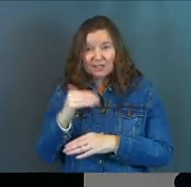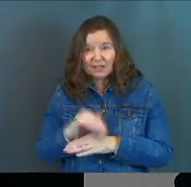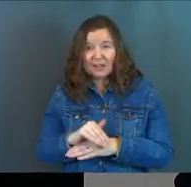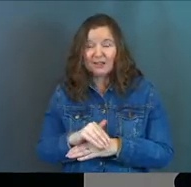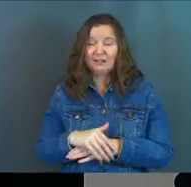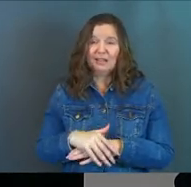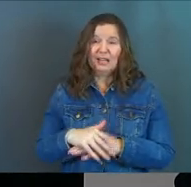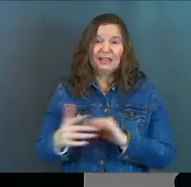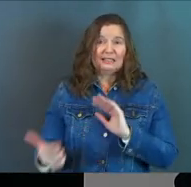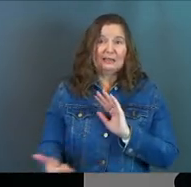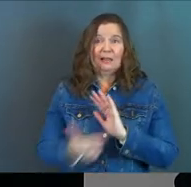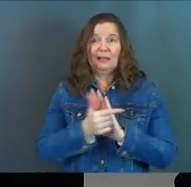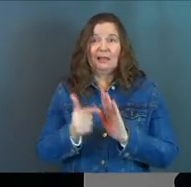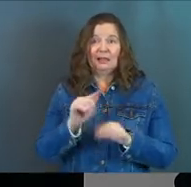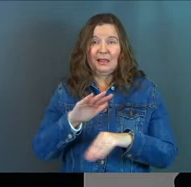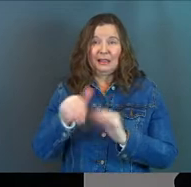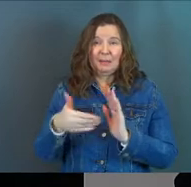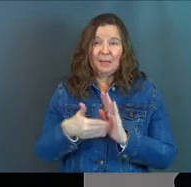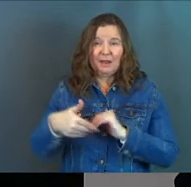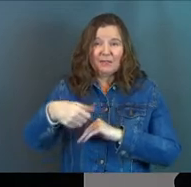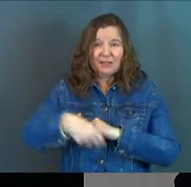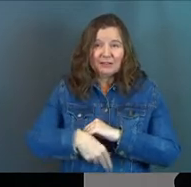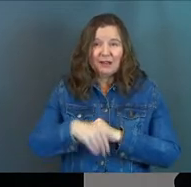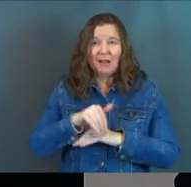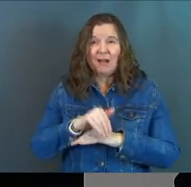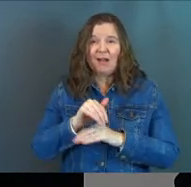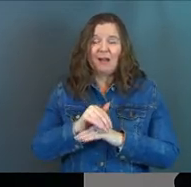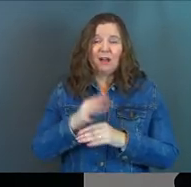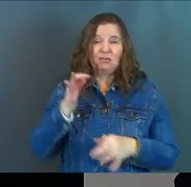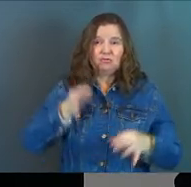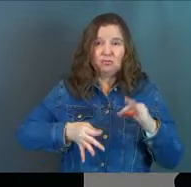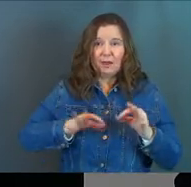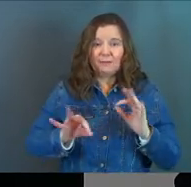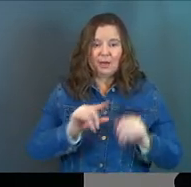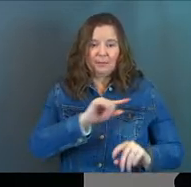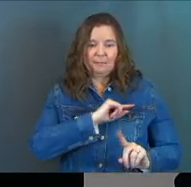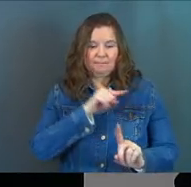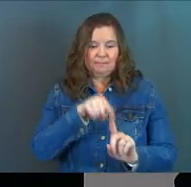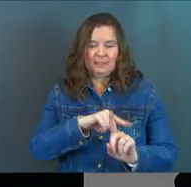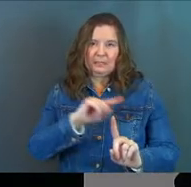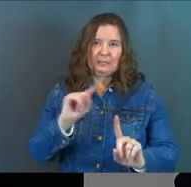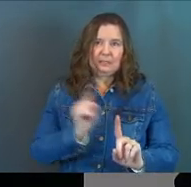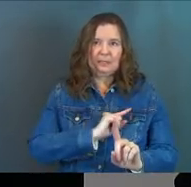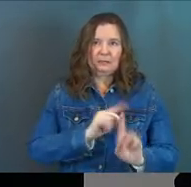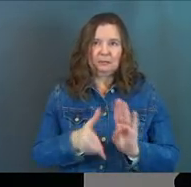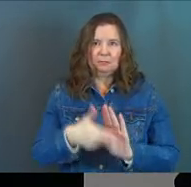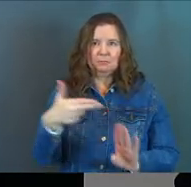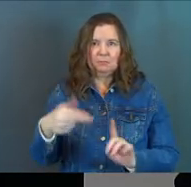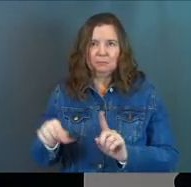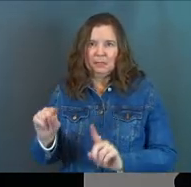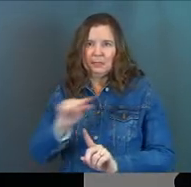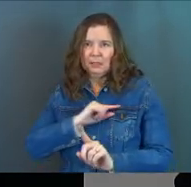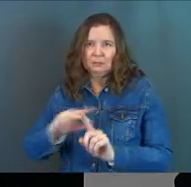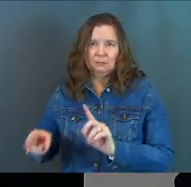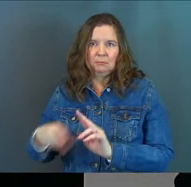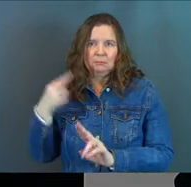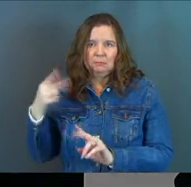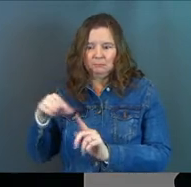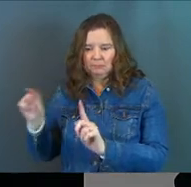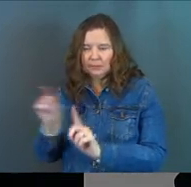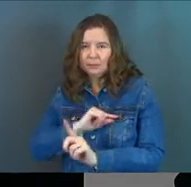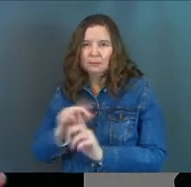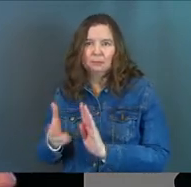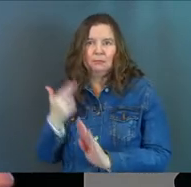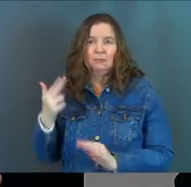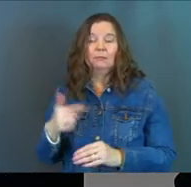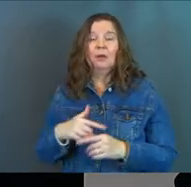these illegal, in the middle of the night trials find Jesus guilty one after another. And then he goes